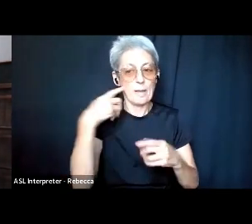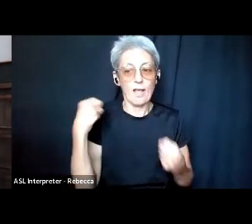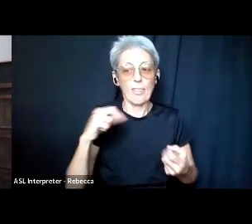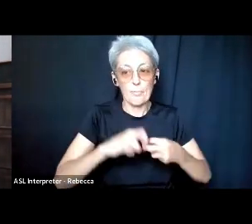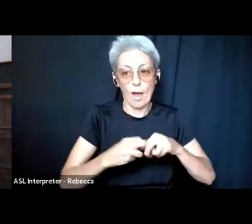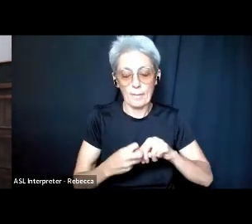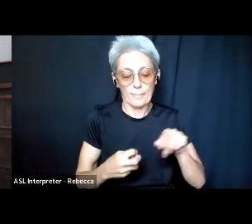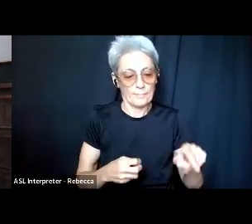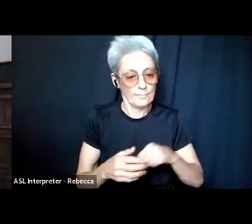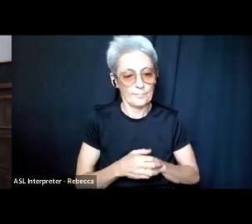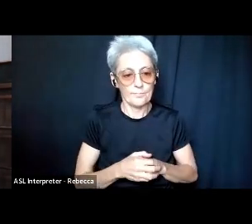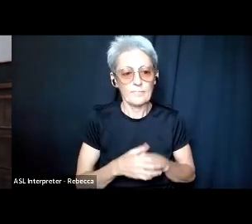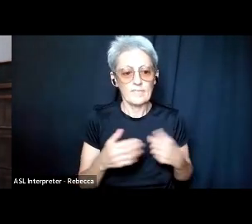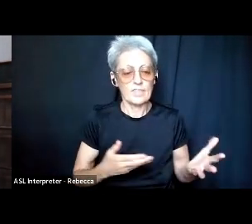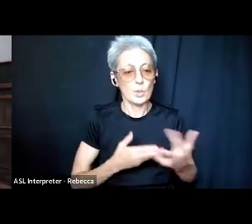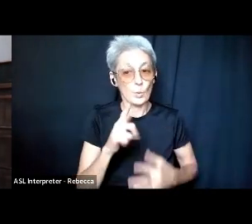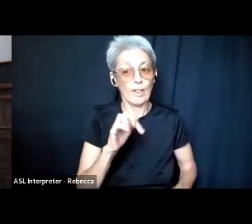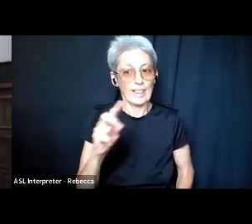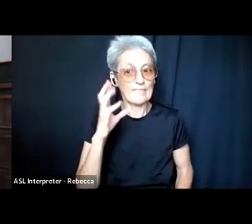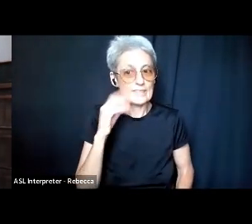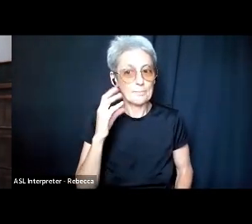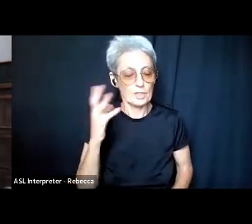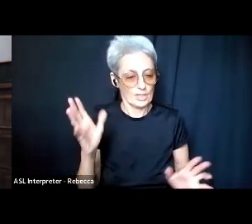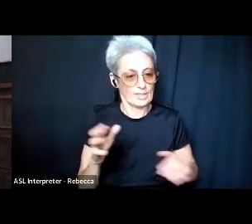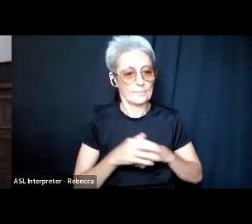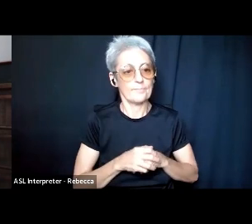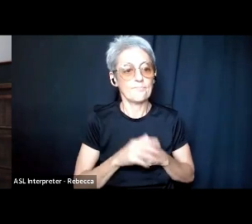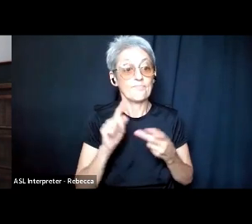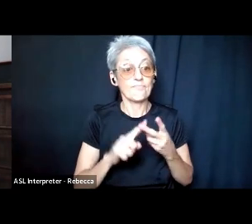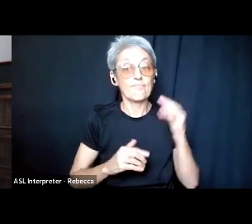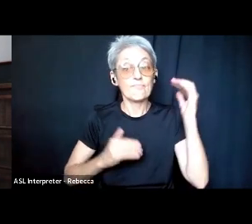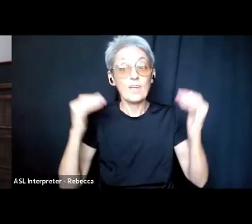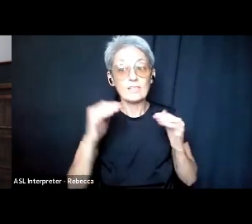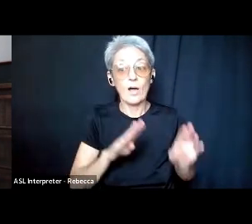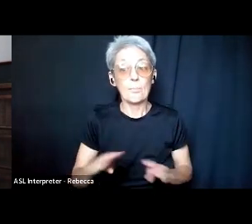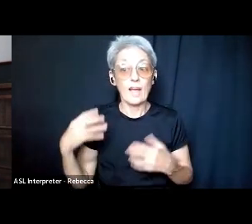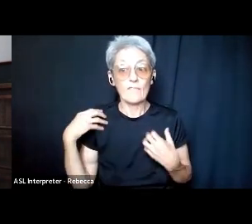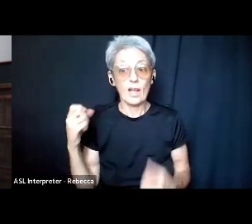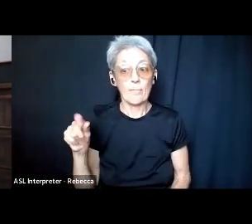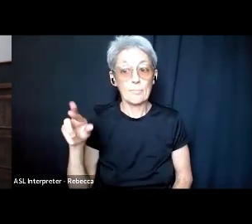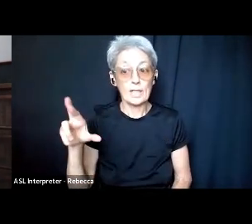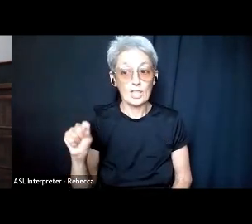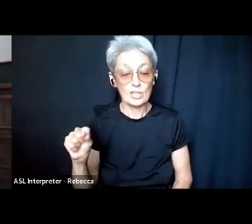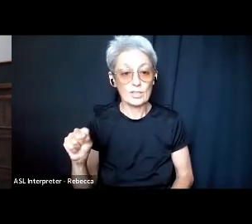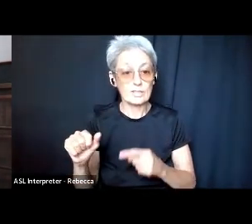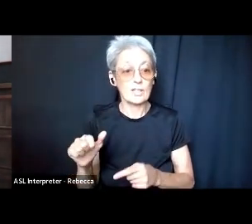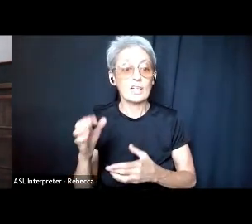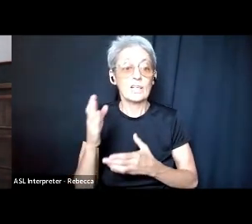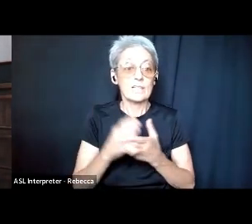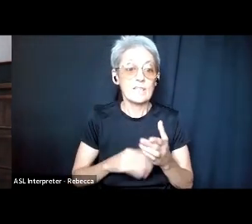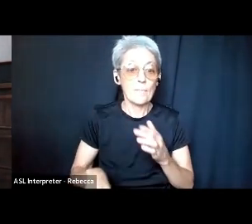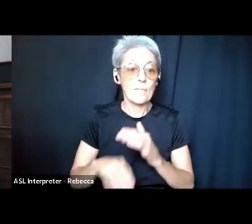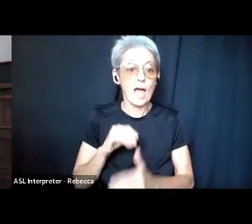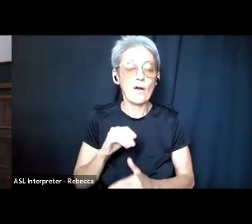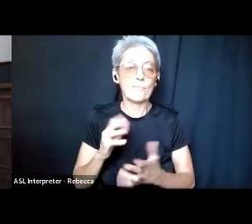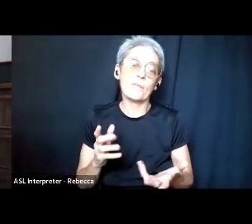had that lived experience. There are also adult behavioral health peers. Some of them came out of substance